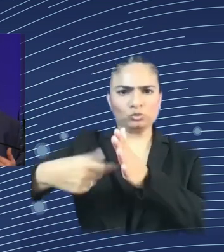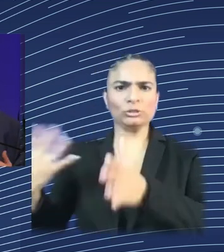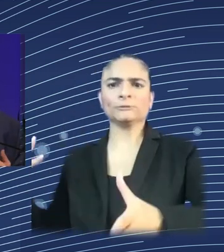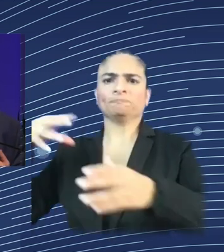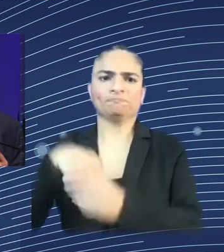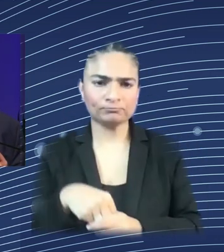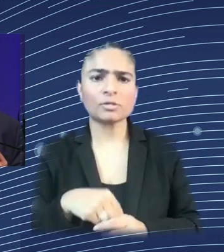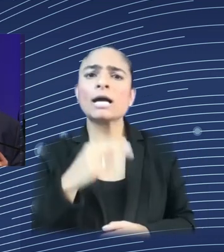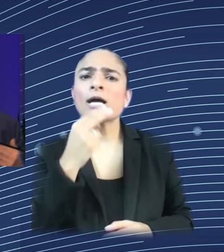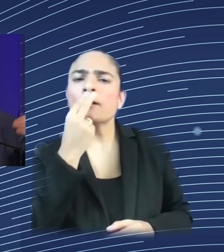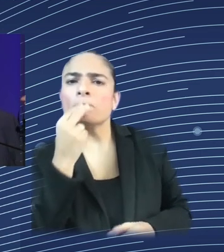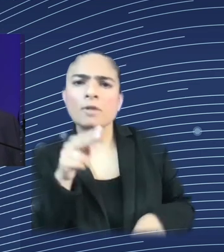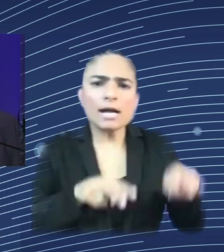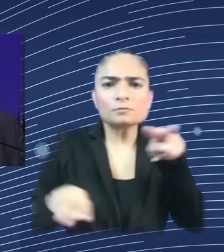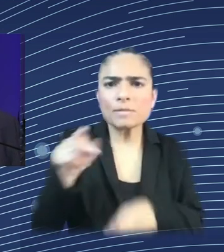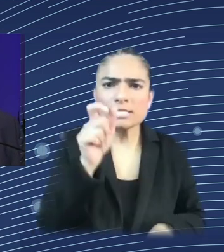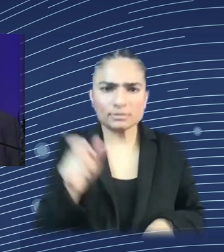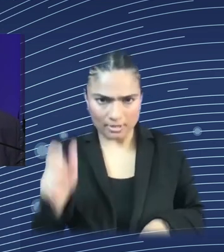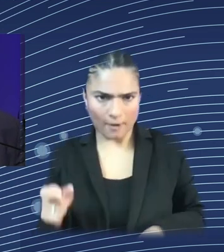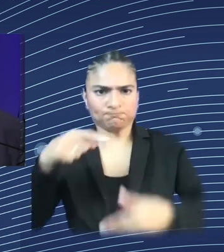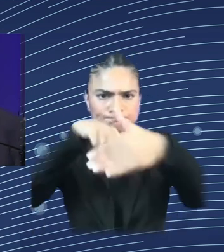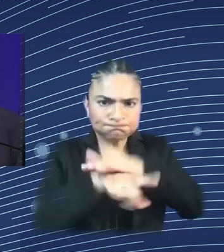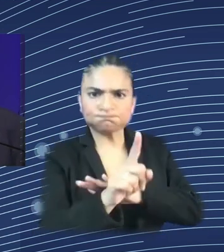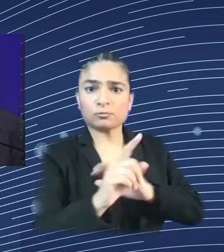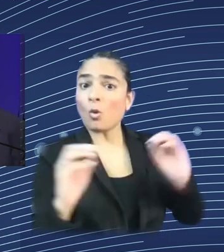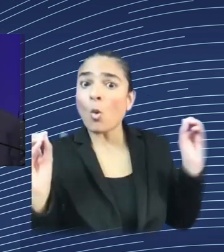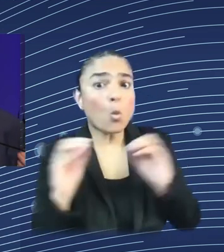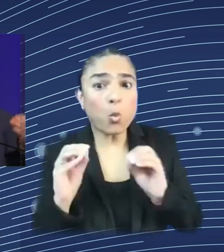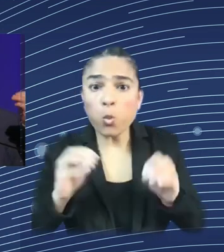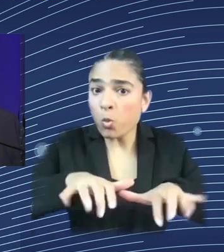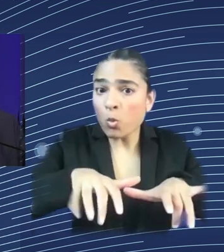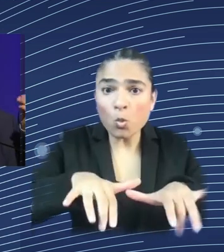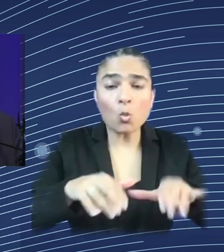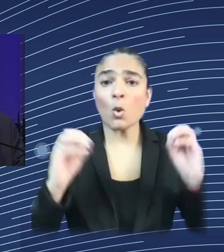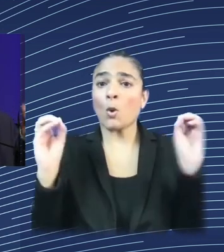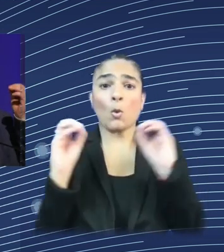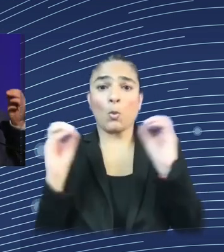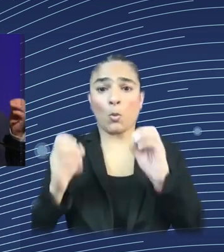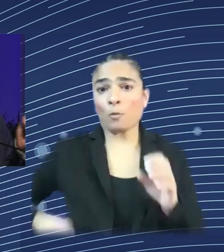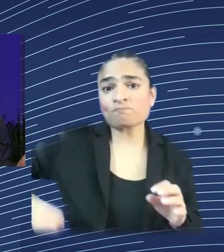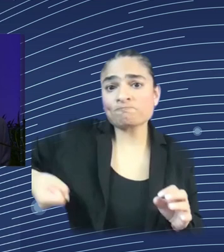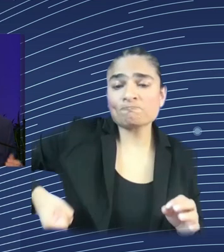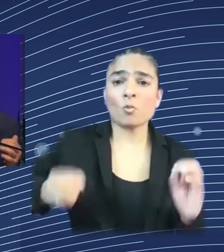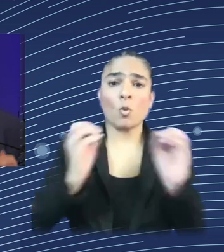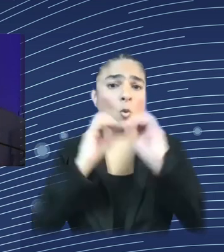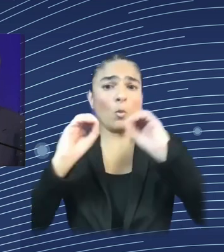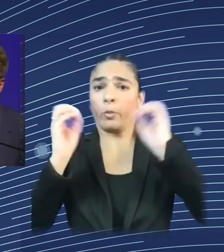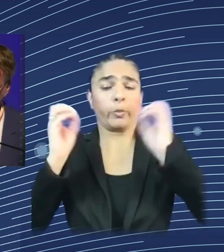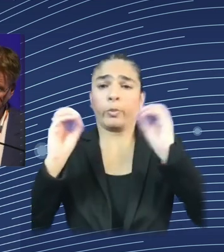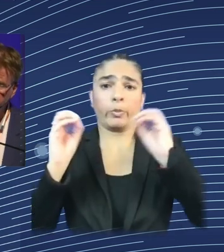No, we. It's only an indication there's a possible fraud. The risk analysis shows that there's